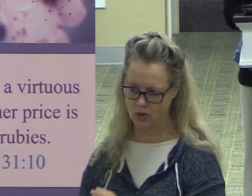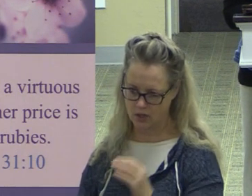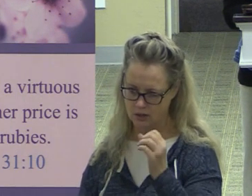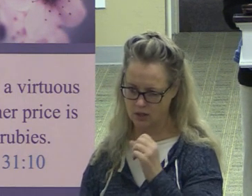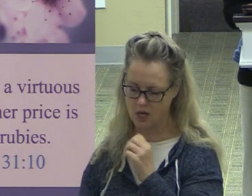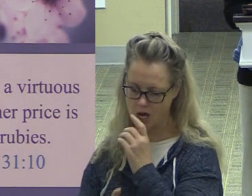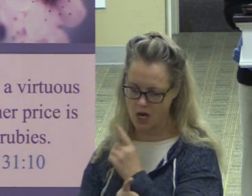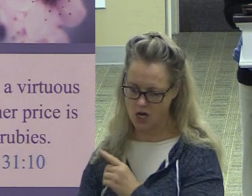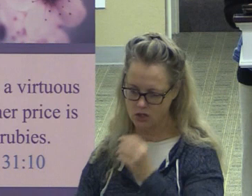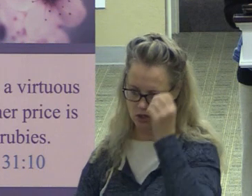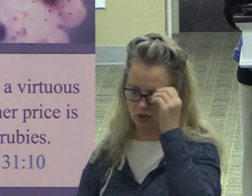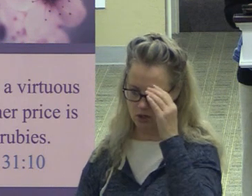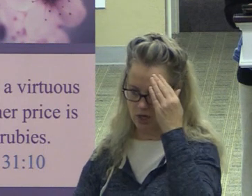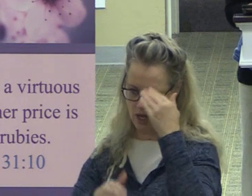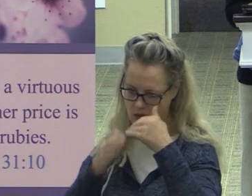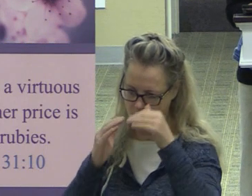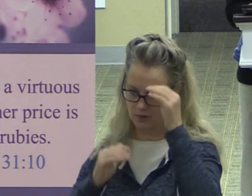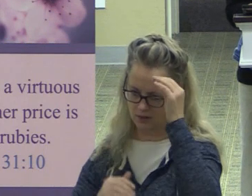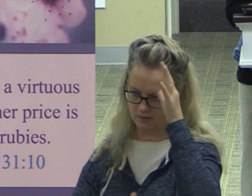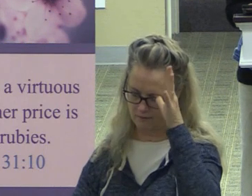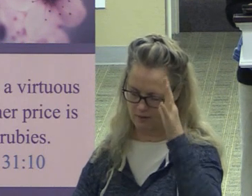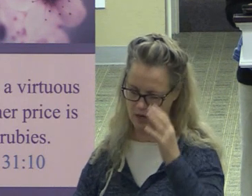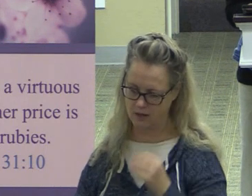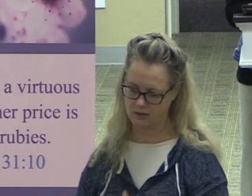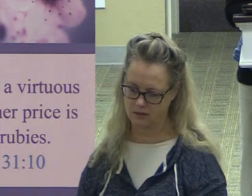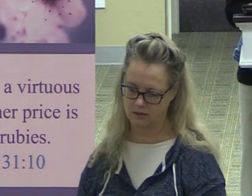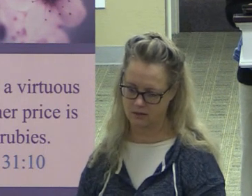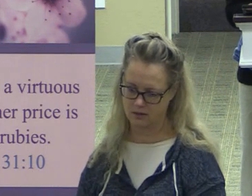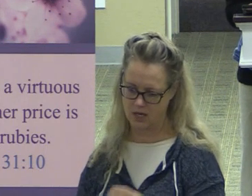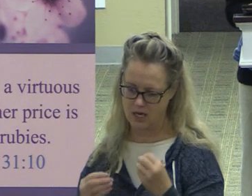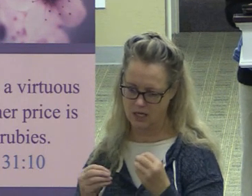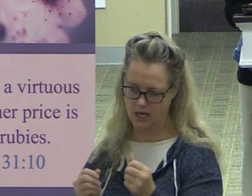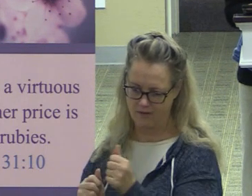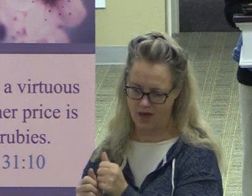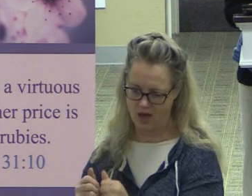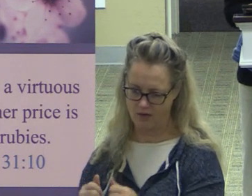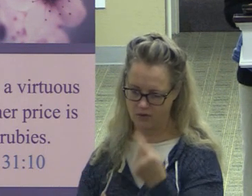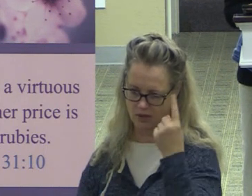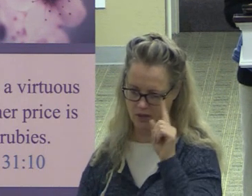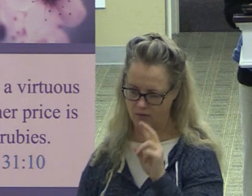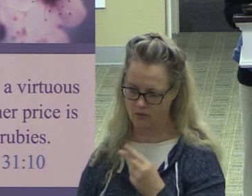us. The Creator of the universe gave everything for us, his very life.